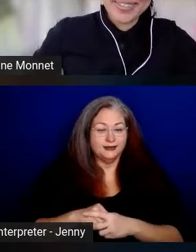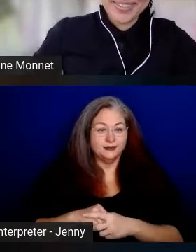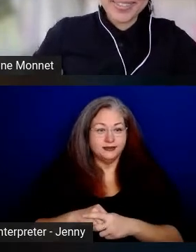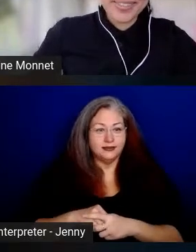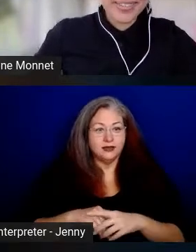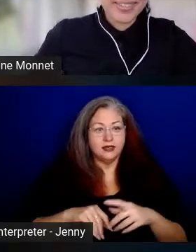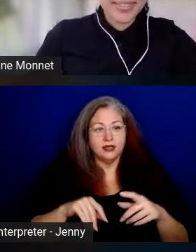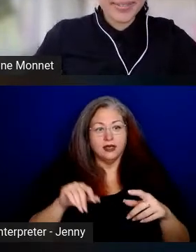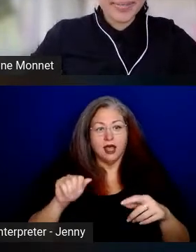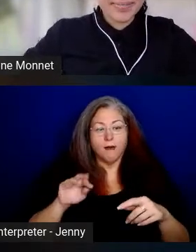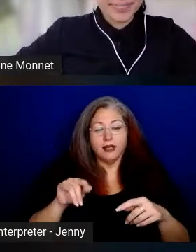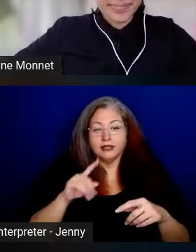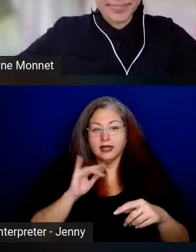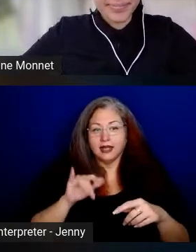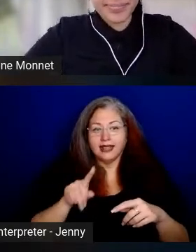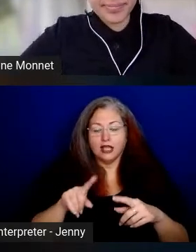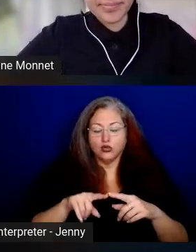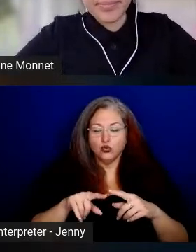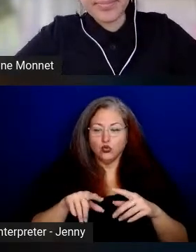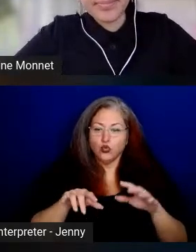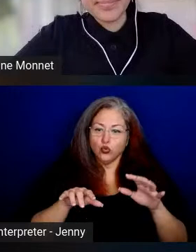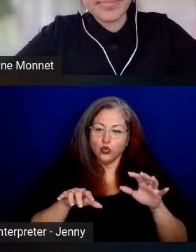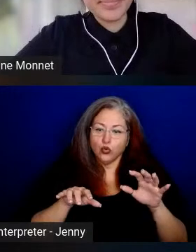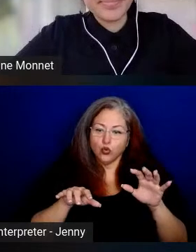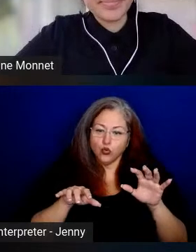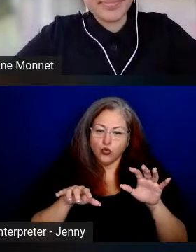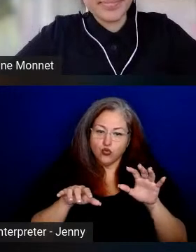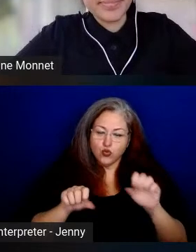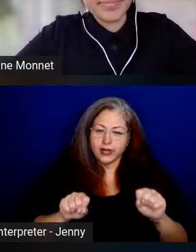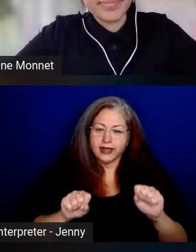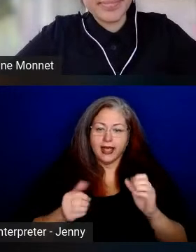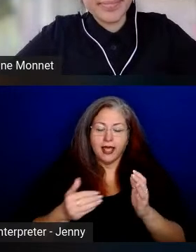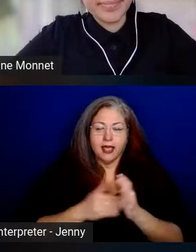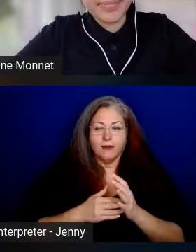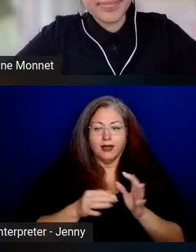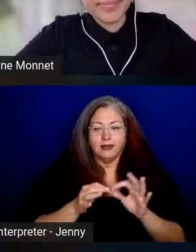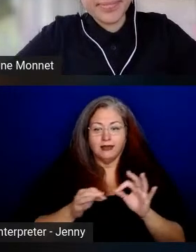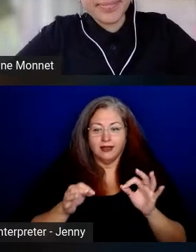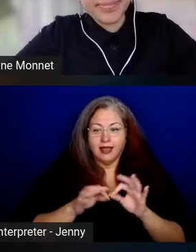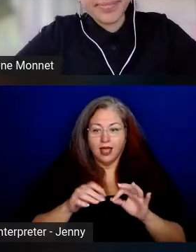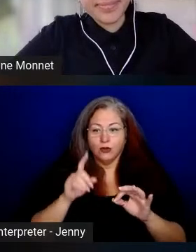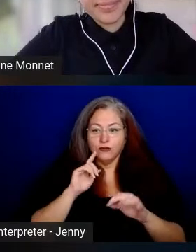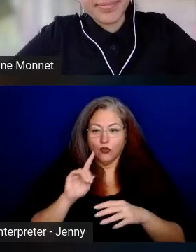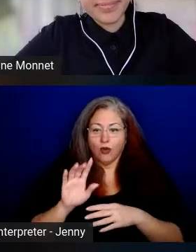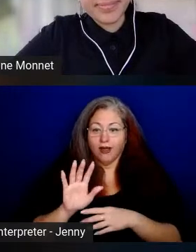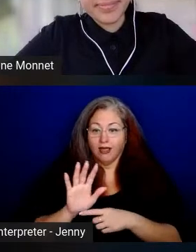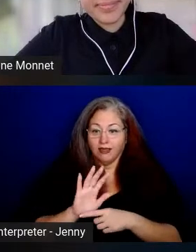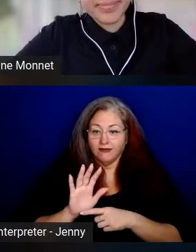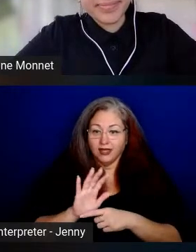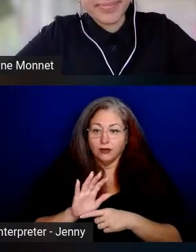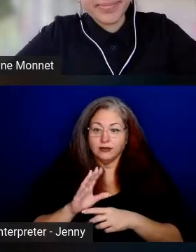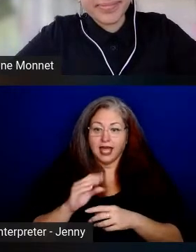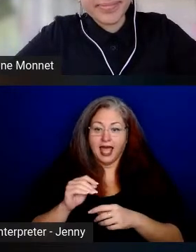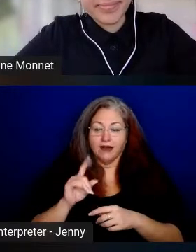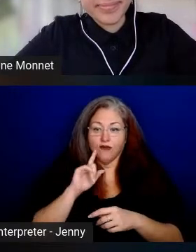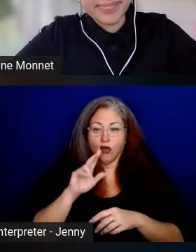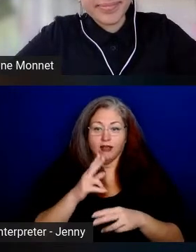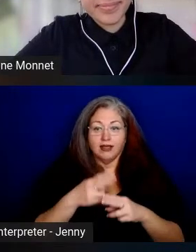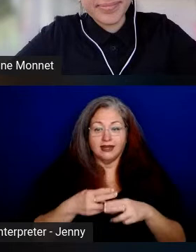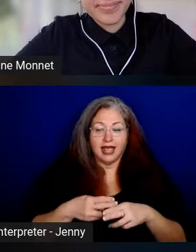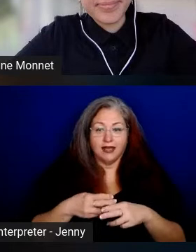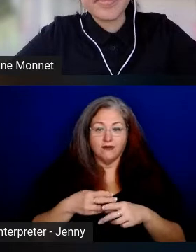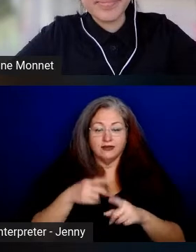like, that reclaiming of the language for the films, for the language the films are in, and now for the names of certain